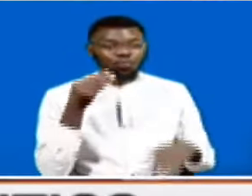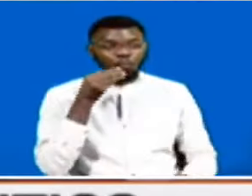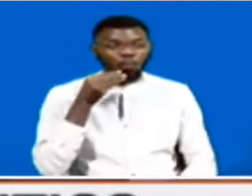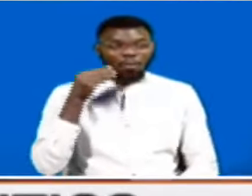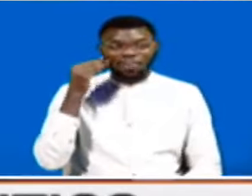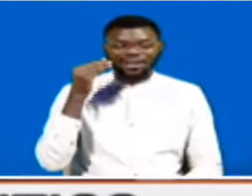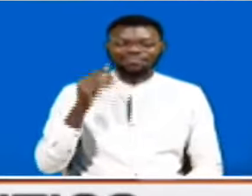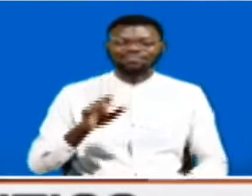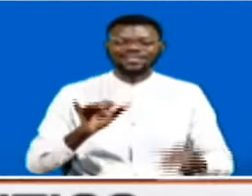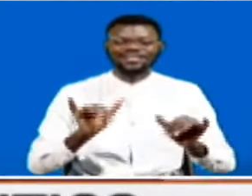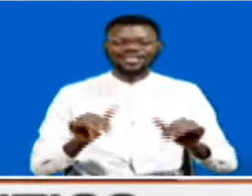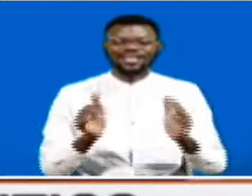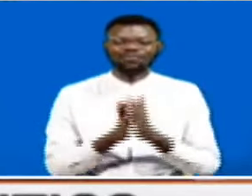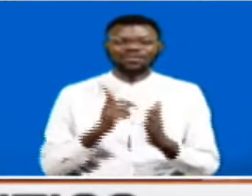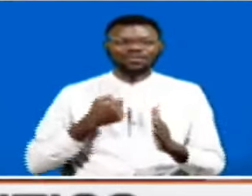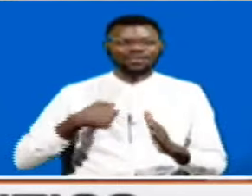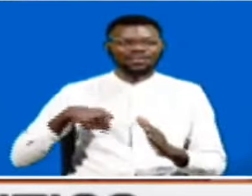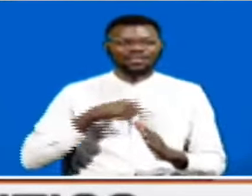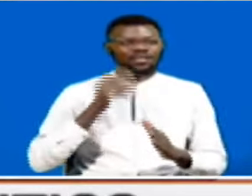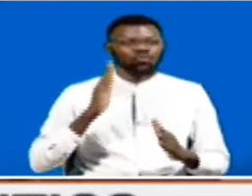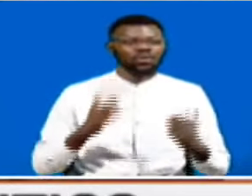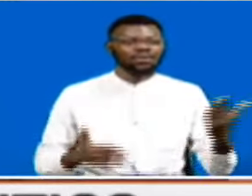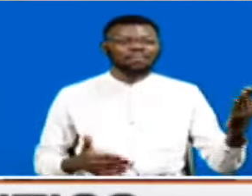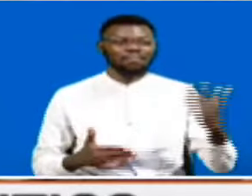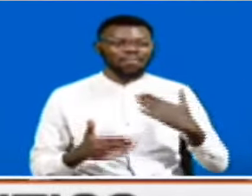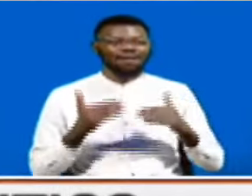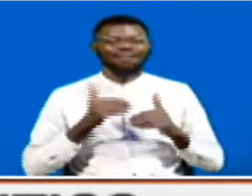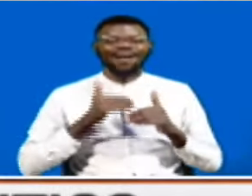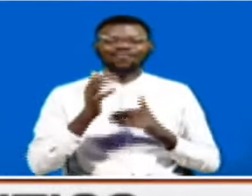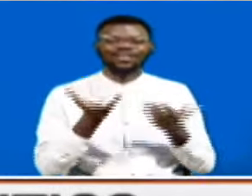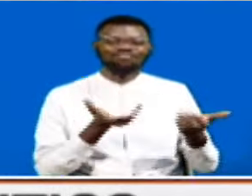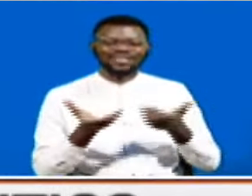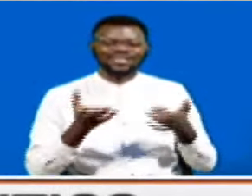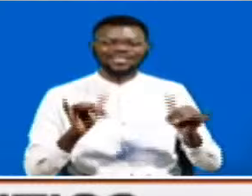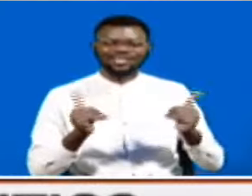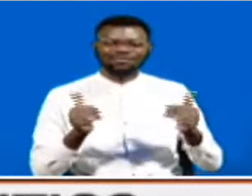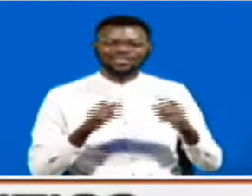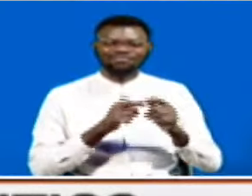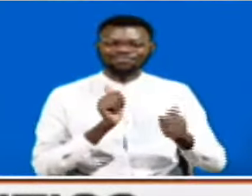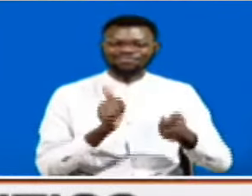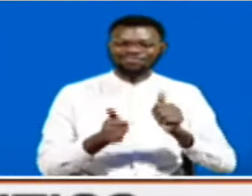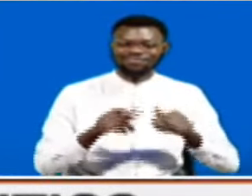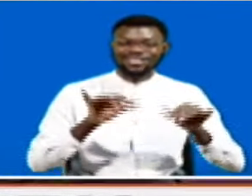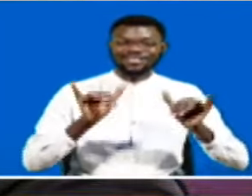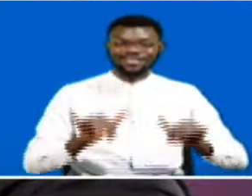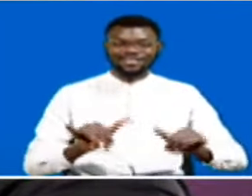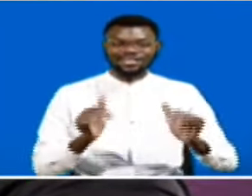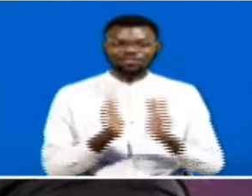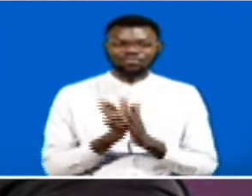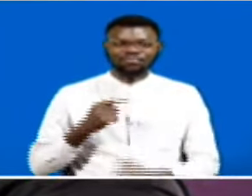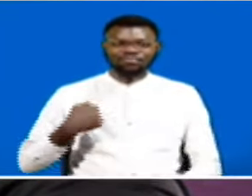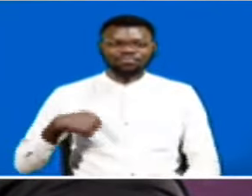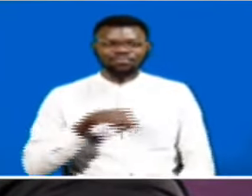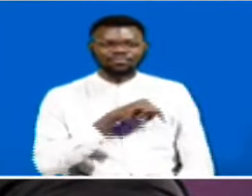Oparanya stays with us. We are back after business and sports. Stay with us.